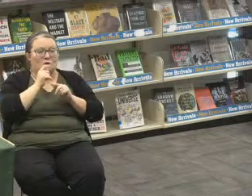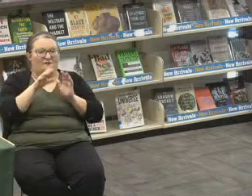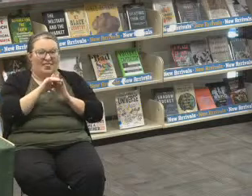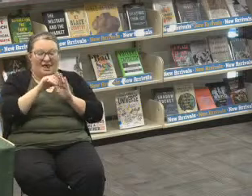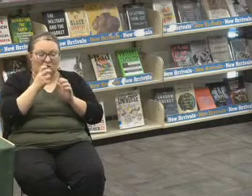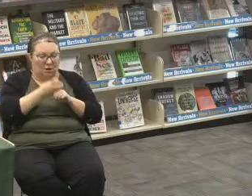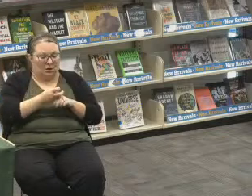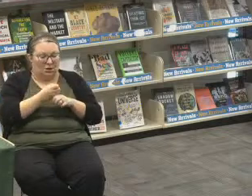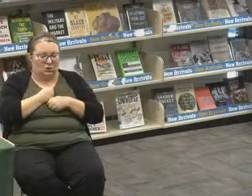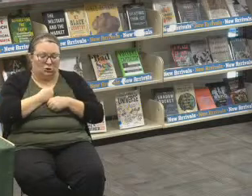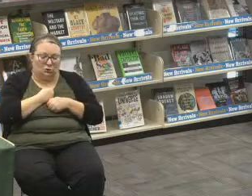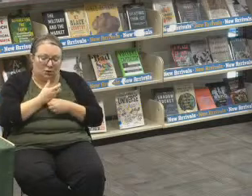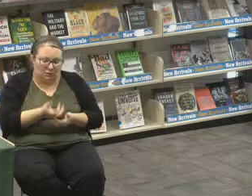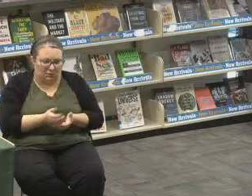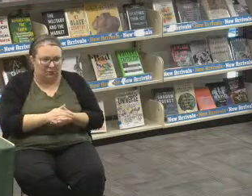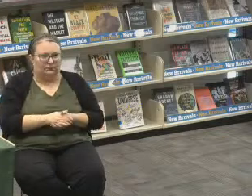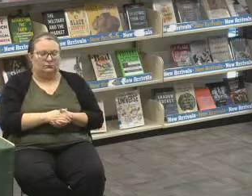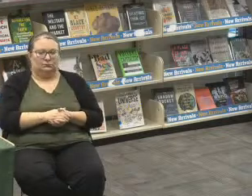it's exhausting.